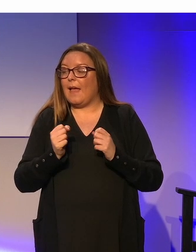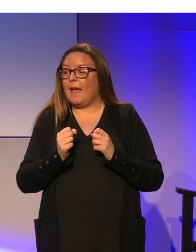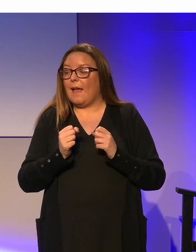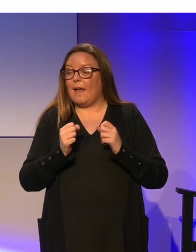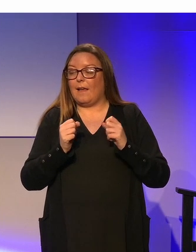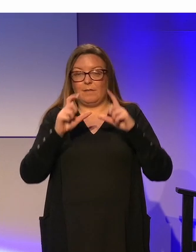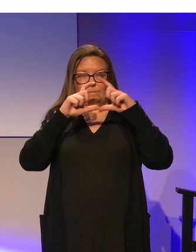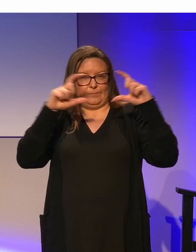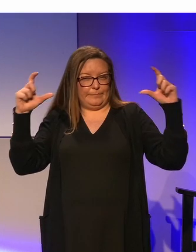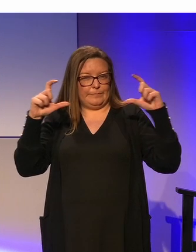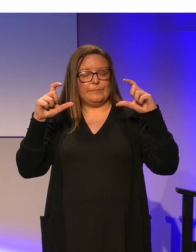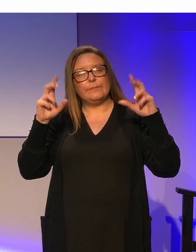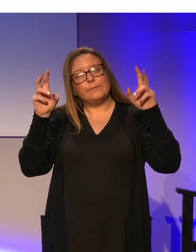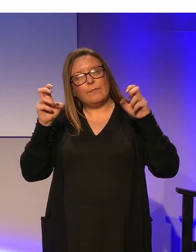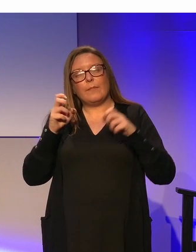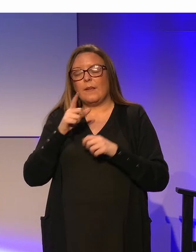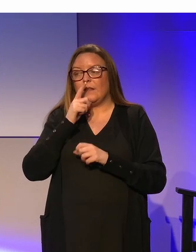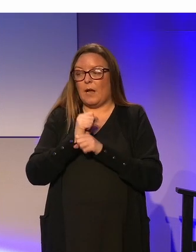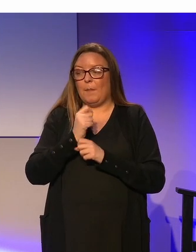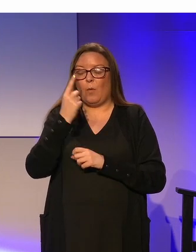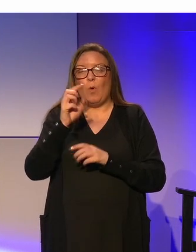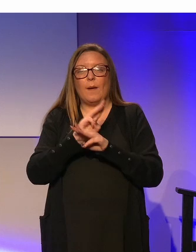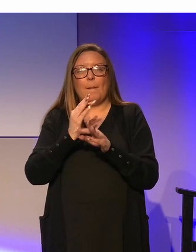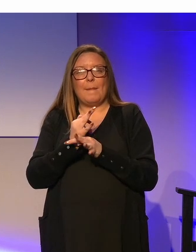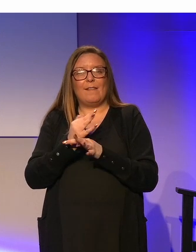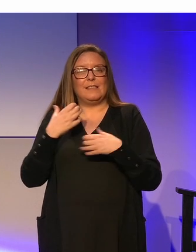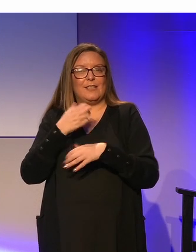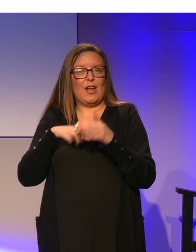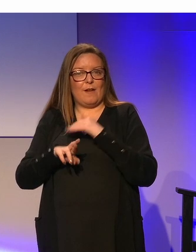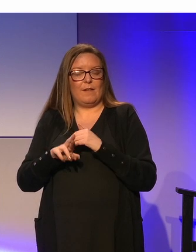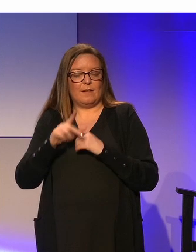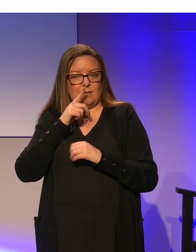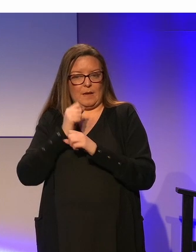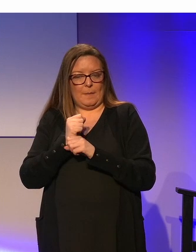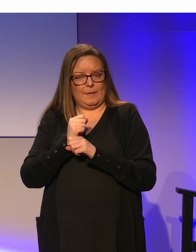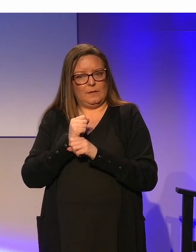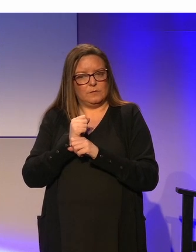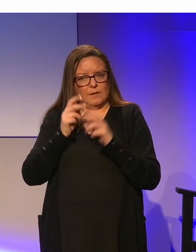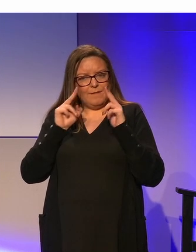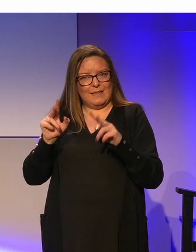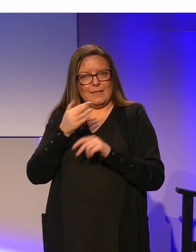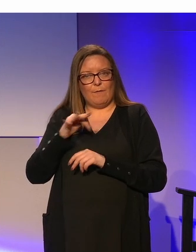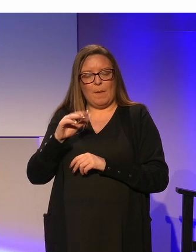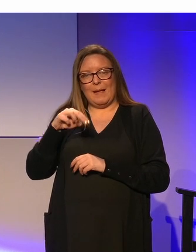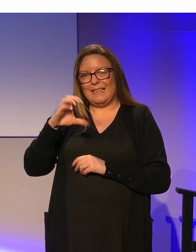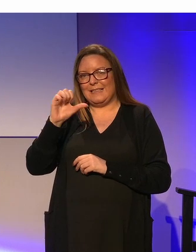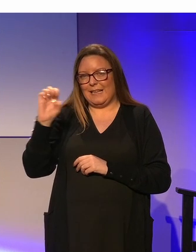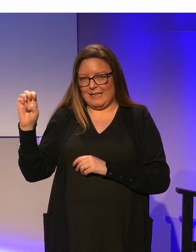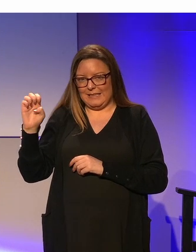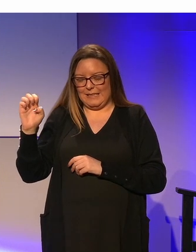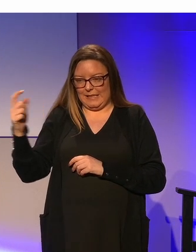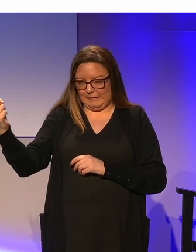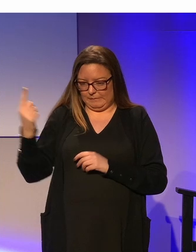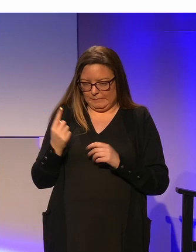slide which contains the words of one parent carer who's talking about how a visit from an NC advisor helped to